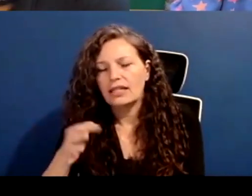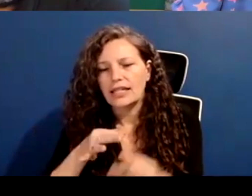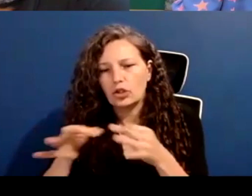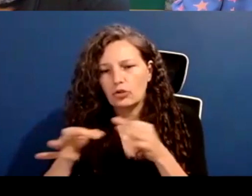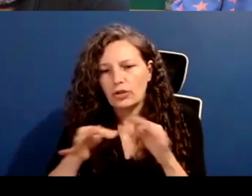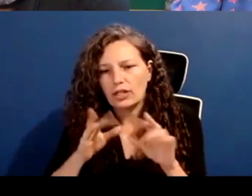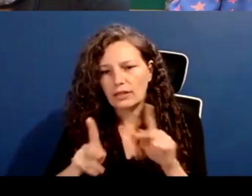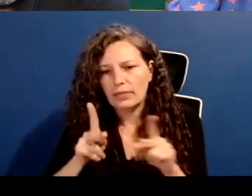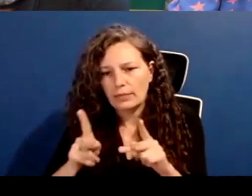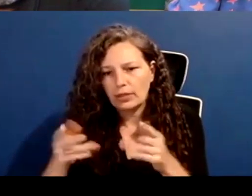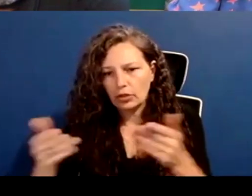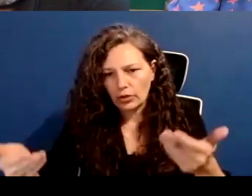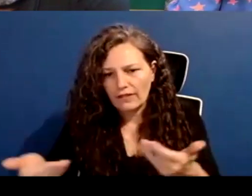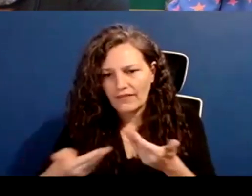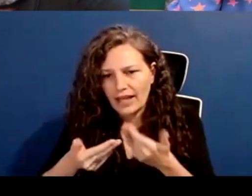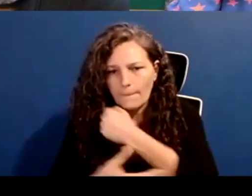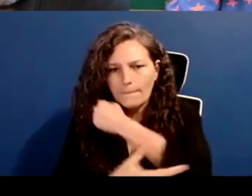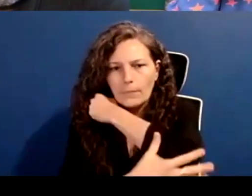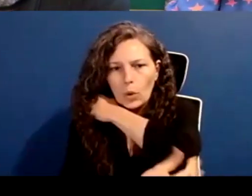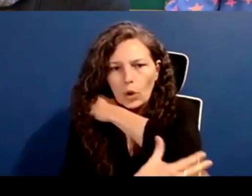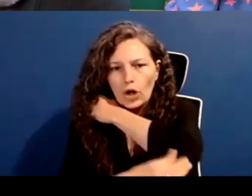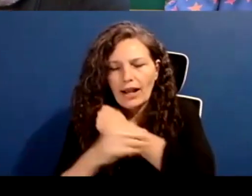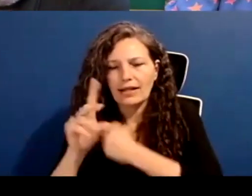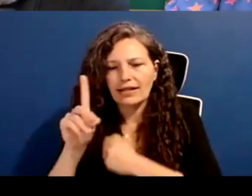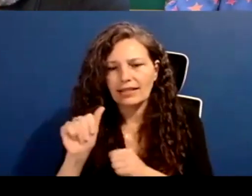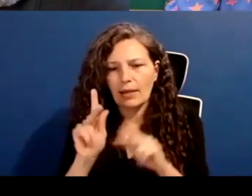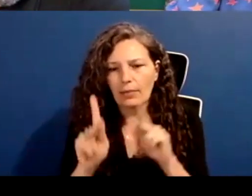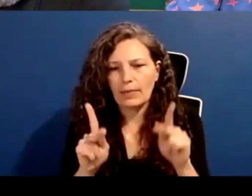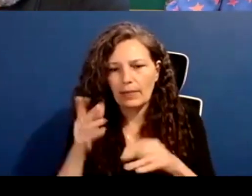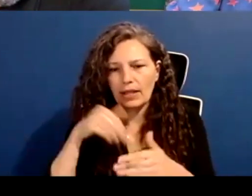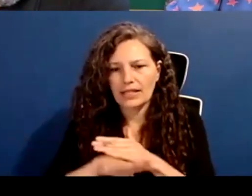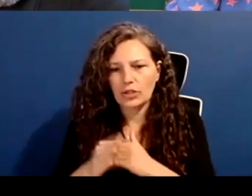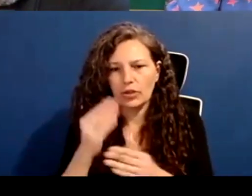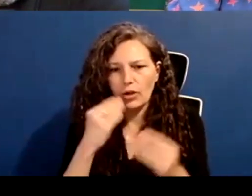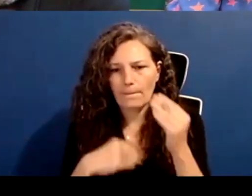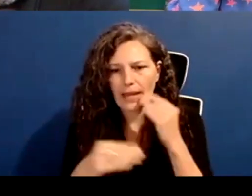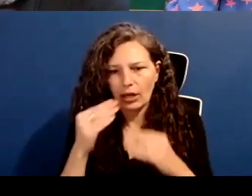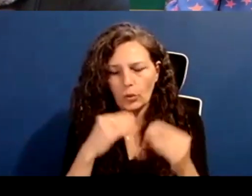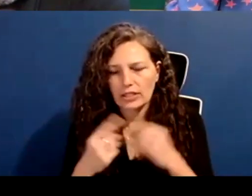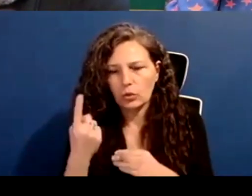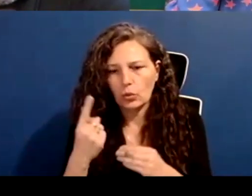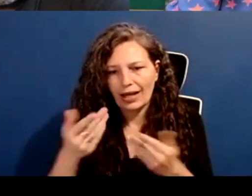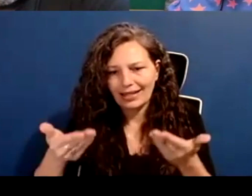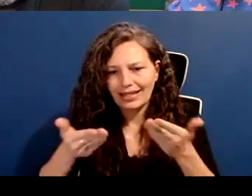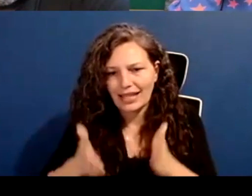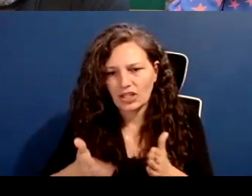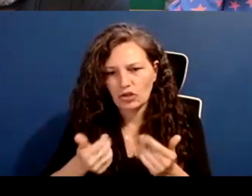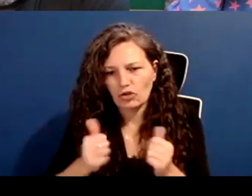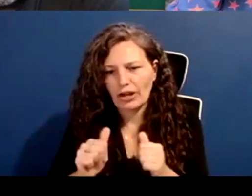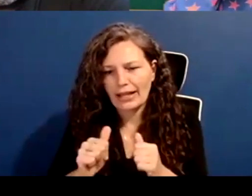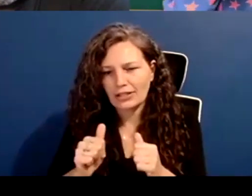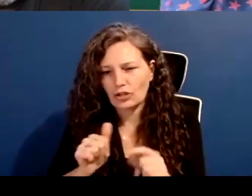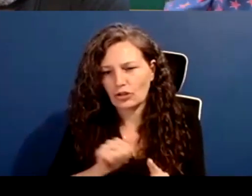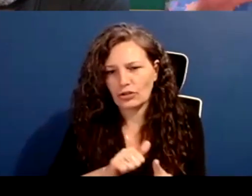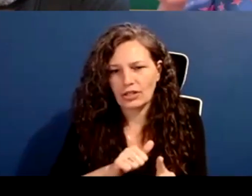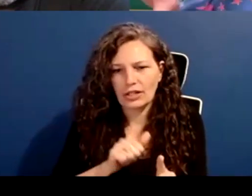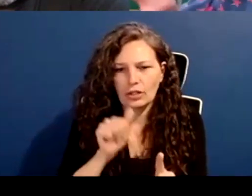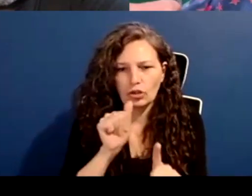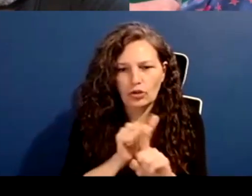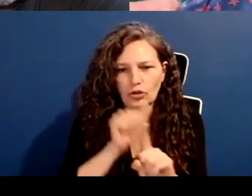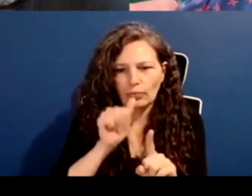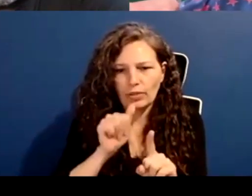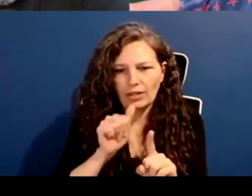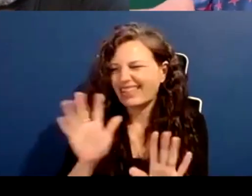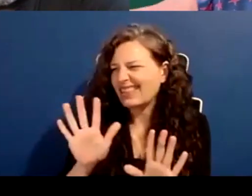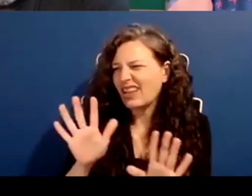poor and disabled people to their banquets. And one of the guests tries to pull a fast one and immediately says, "Oh, but we're